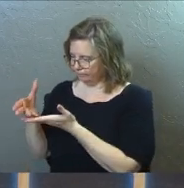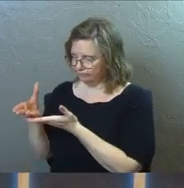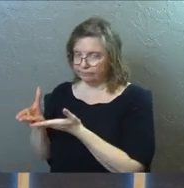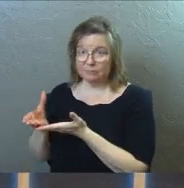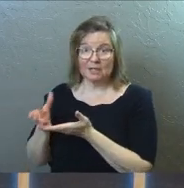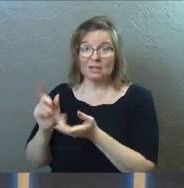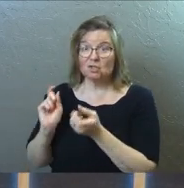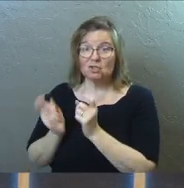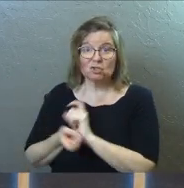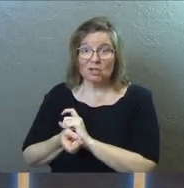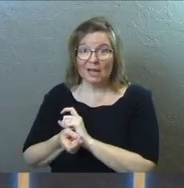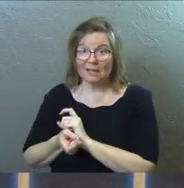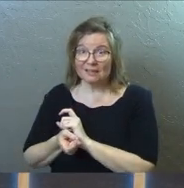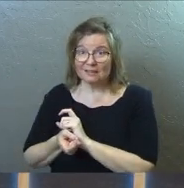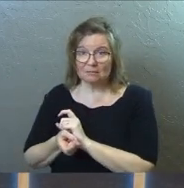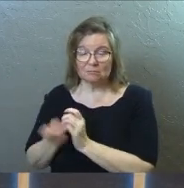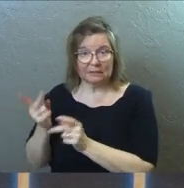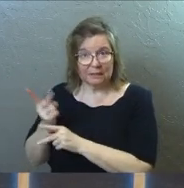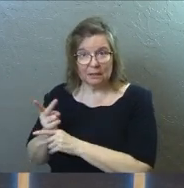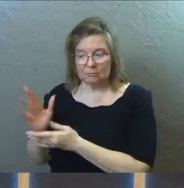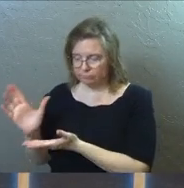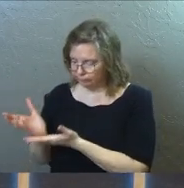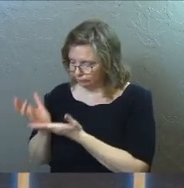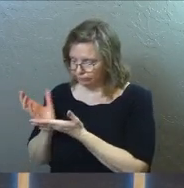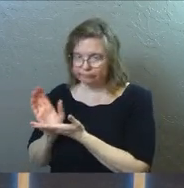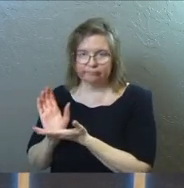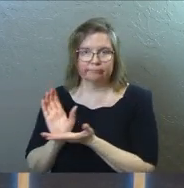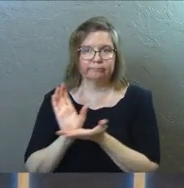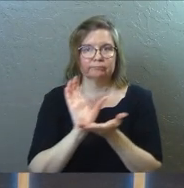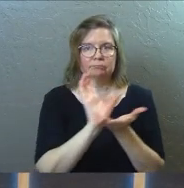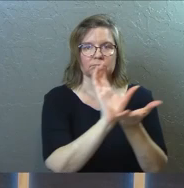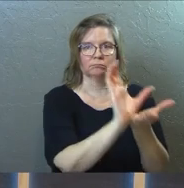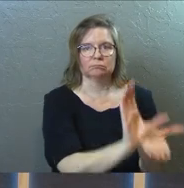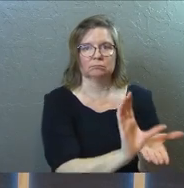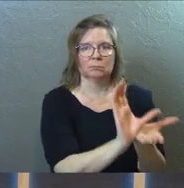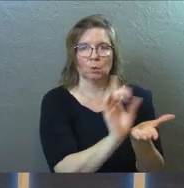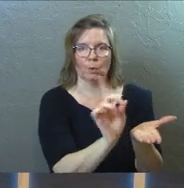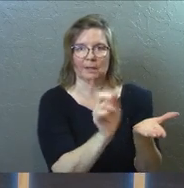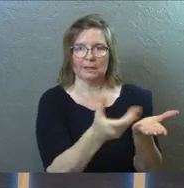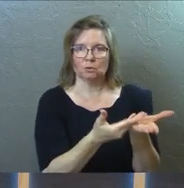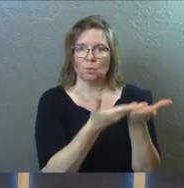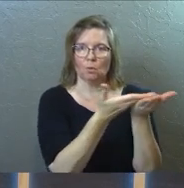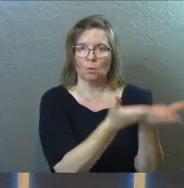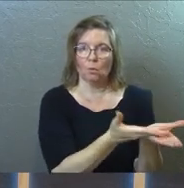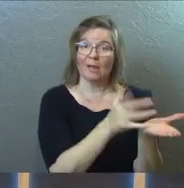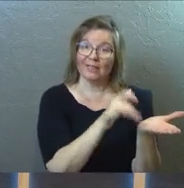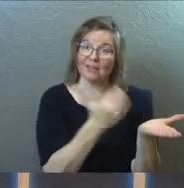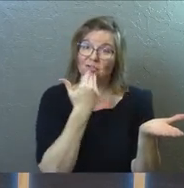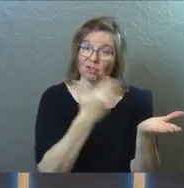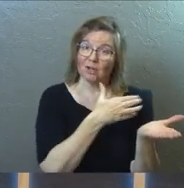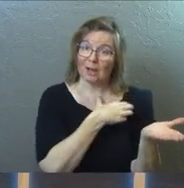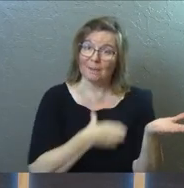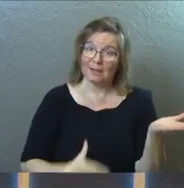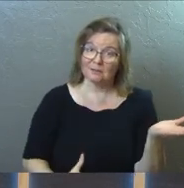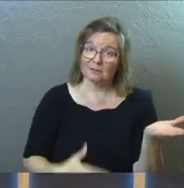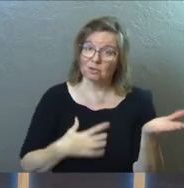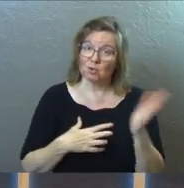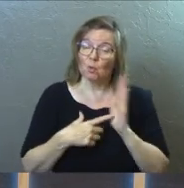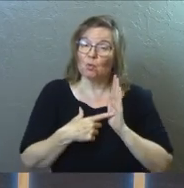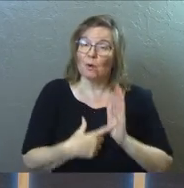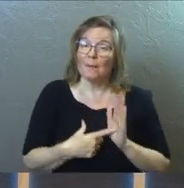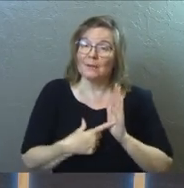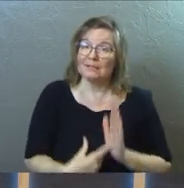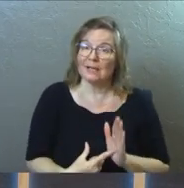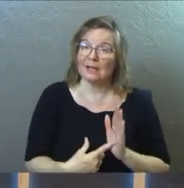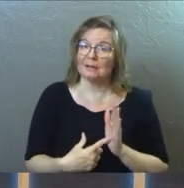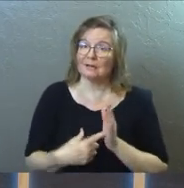don't change the mail along the way. You go and you deliver it to where it needs to go. That's a good ambassador. You